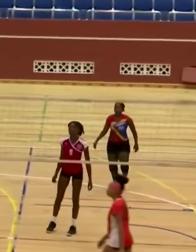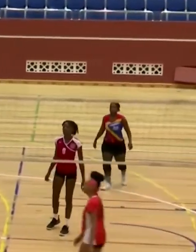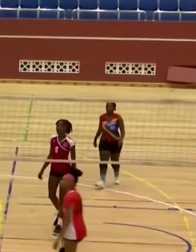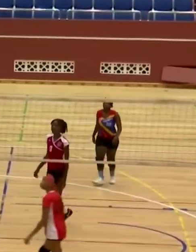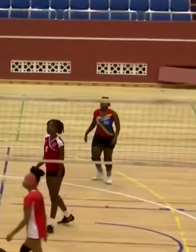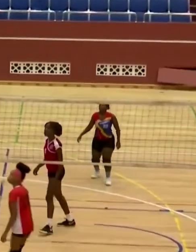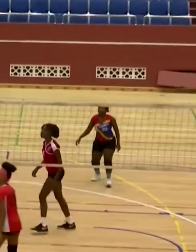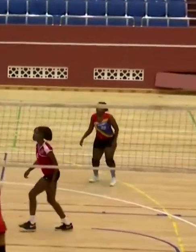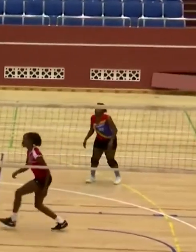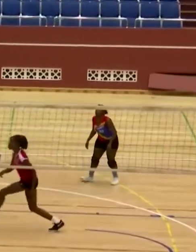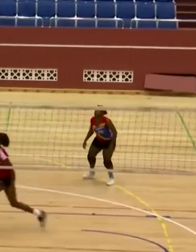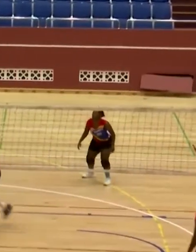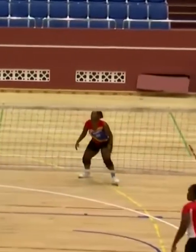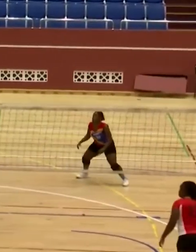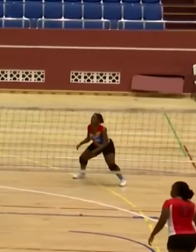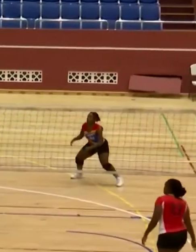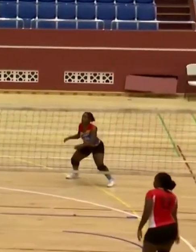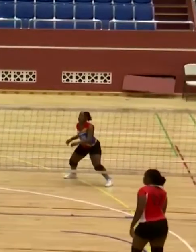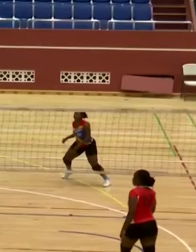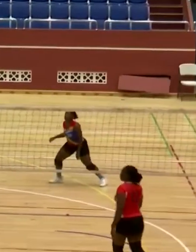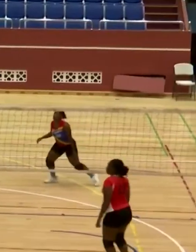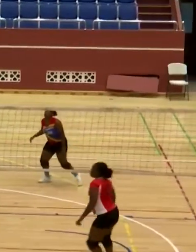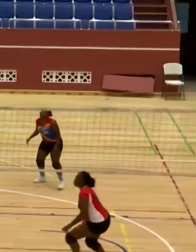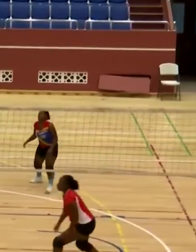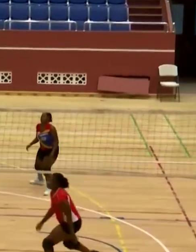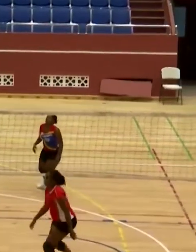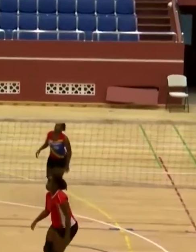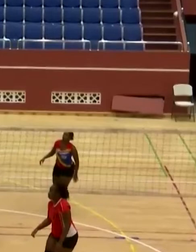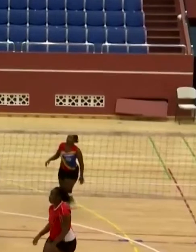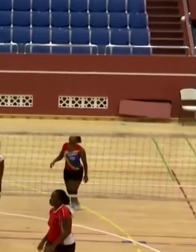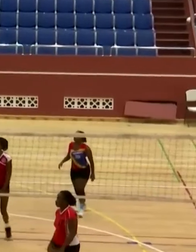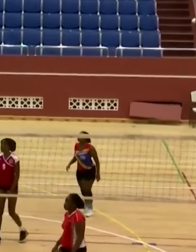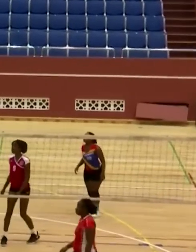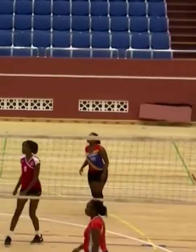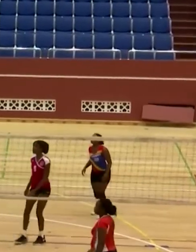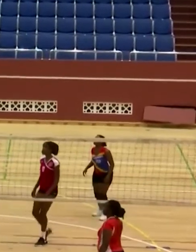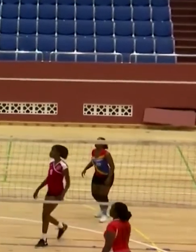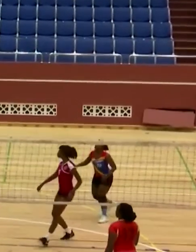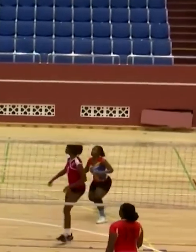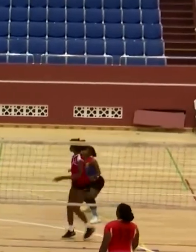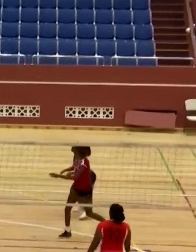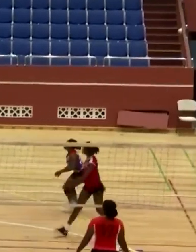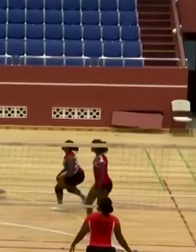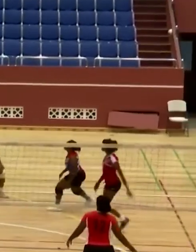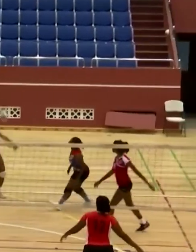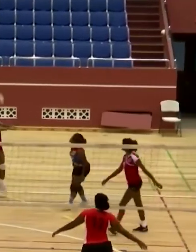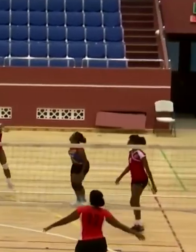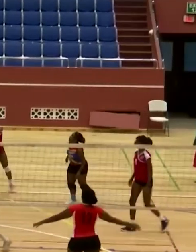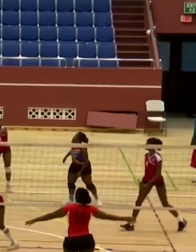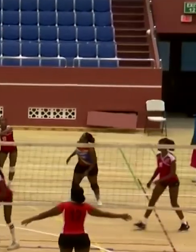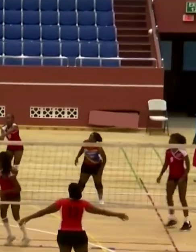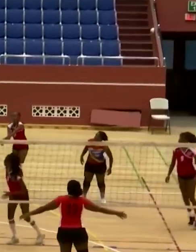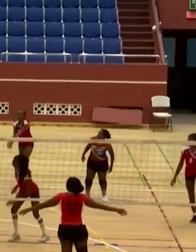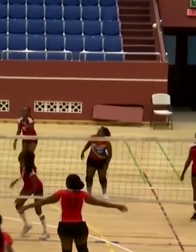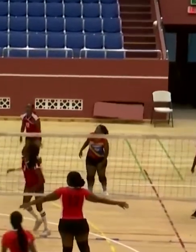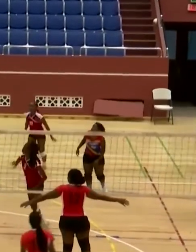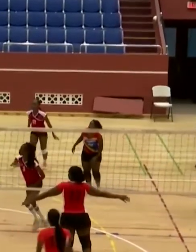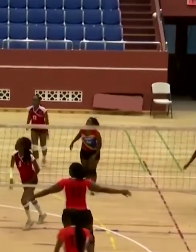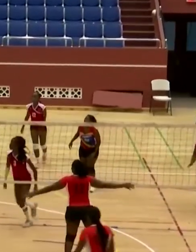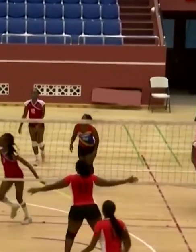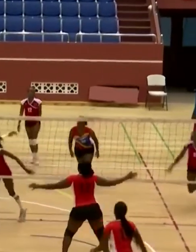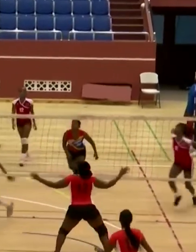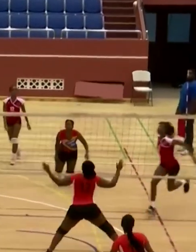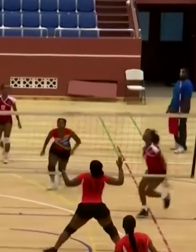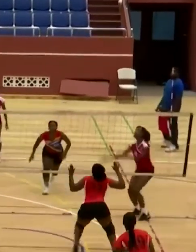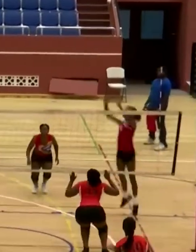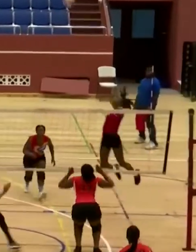attempts, they give up a free ball. Toners now on offense, and former national player Chanel Pooler sets Jordan, who